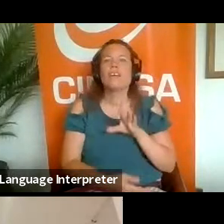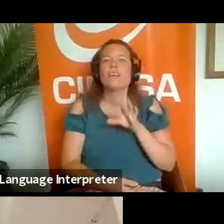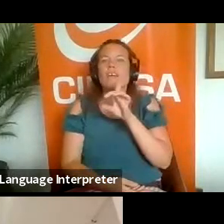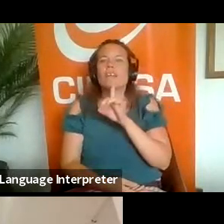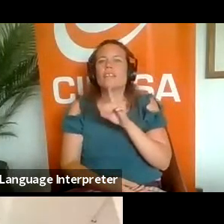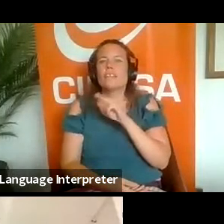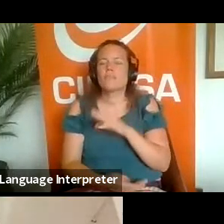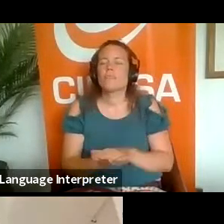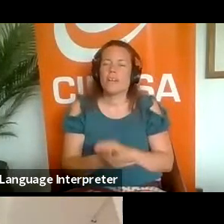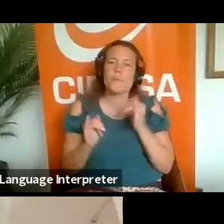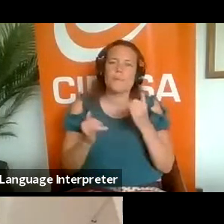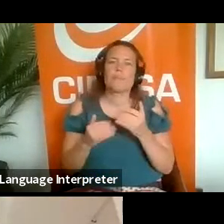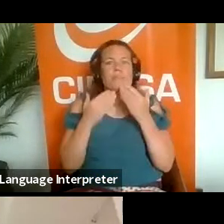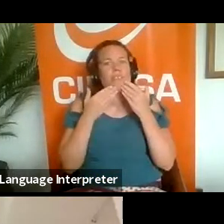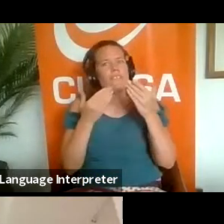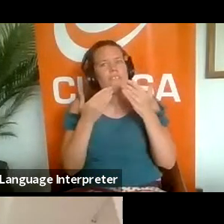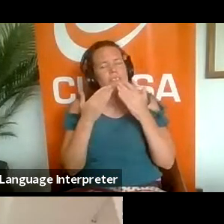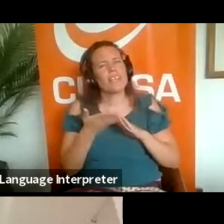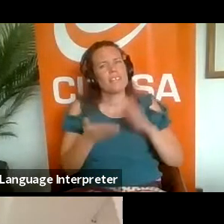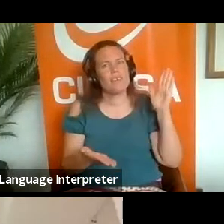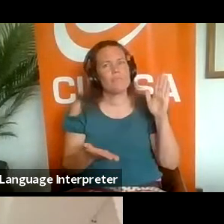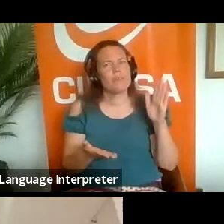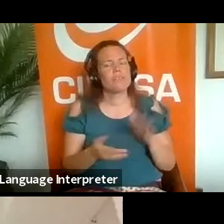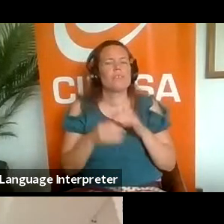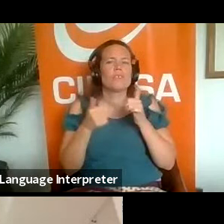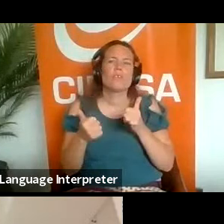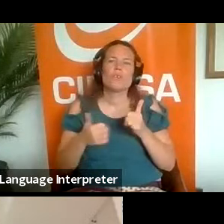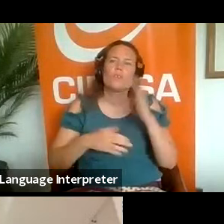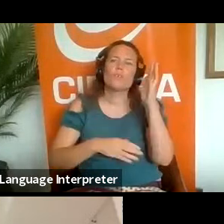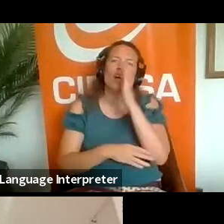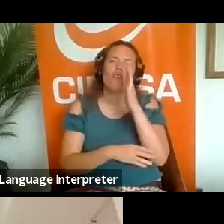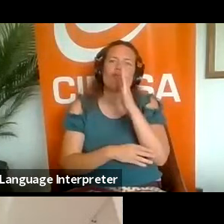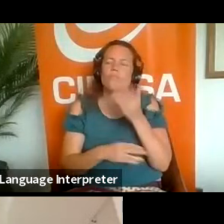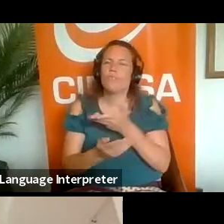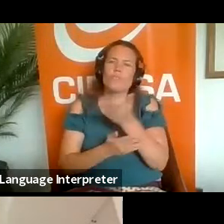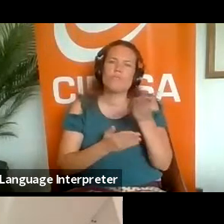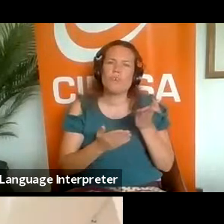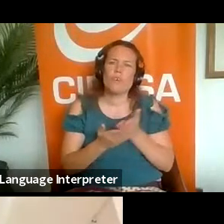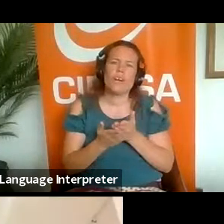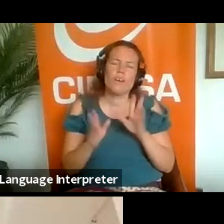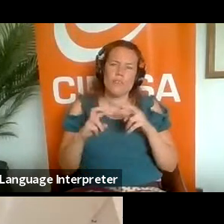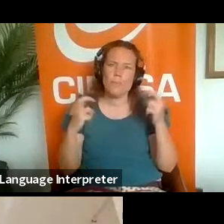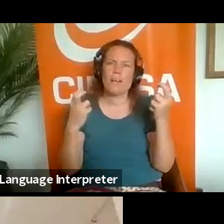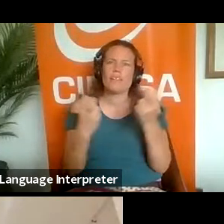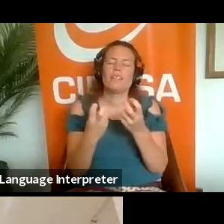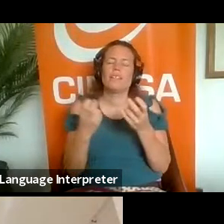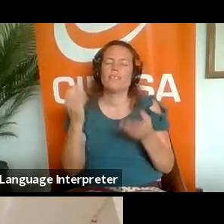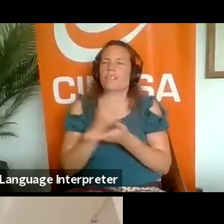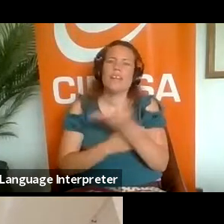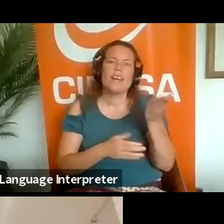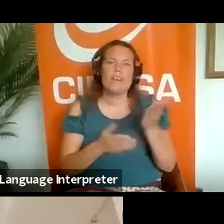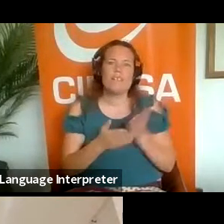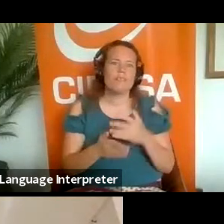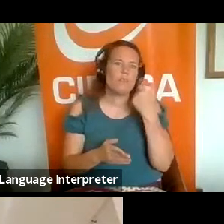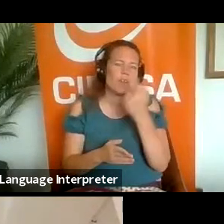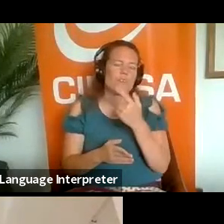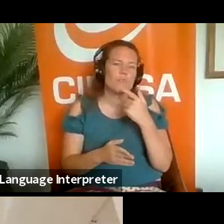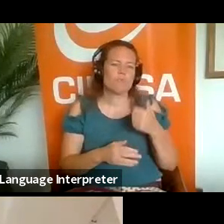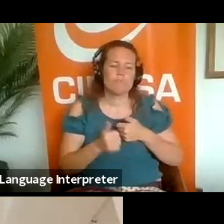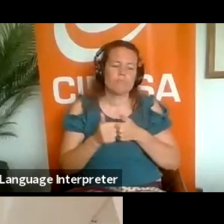Thank you very much. Good afternoon to all the panelists and to everyone on this Zoom